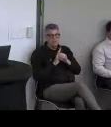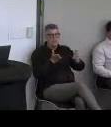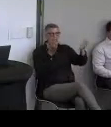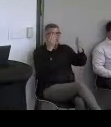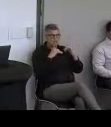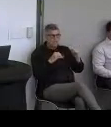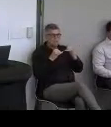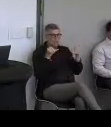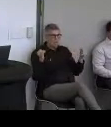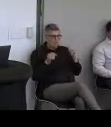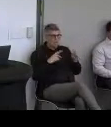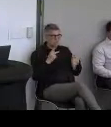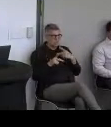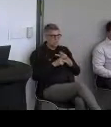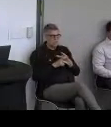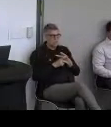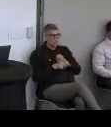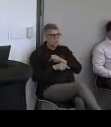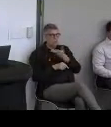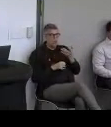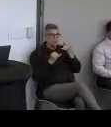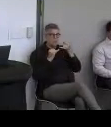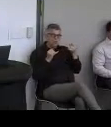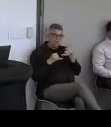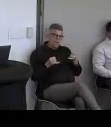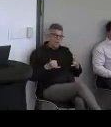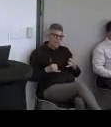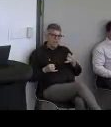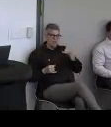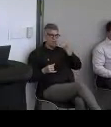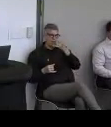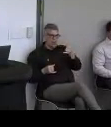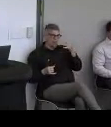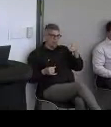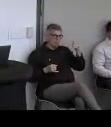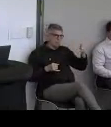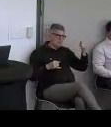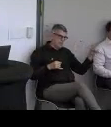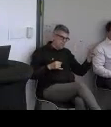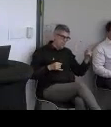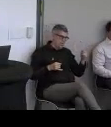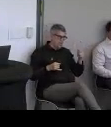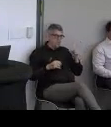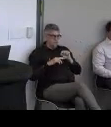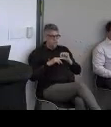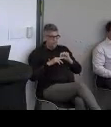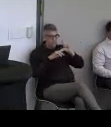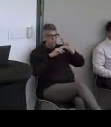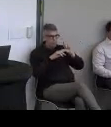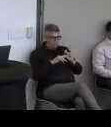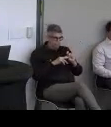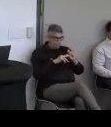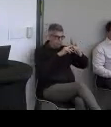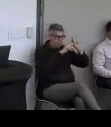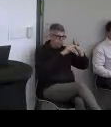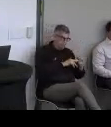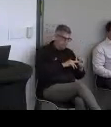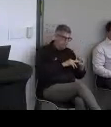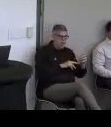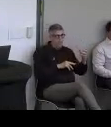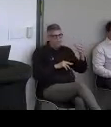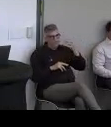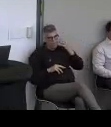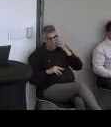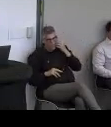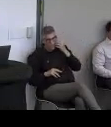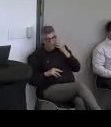types. We've got several on the screen, dotted, dashed, solid. They can vary by height, by line, stroke thickness, by their